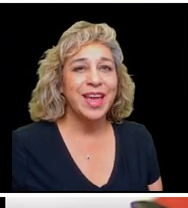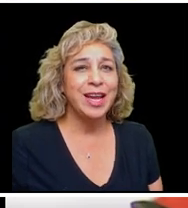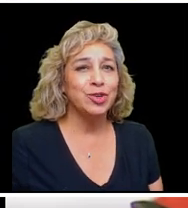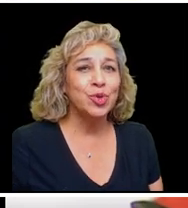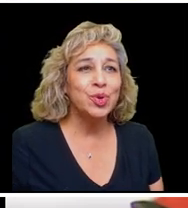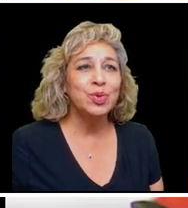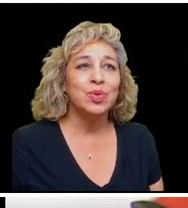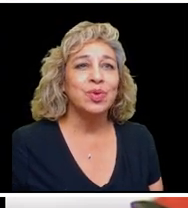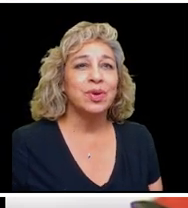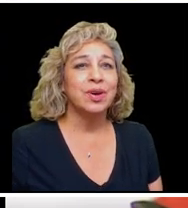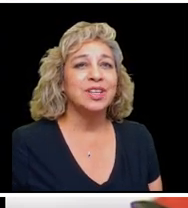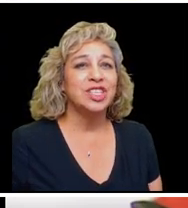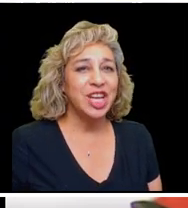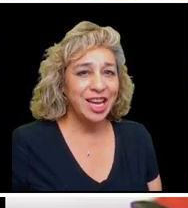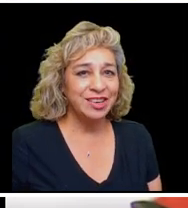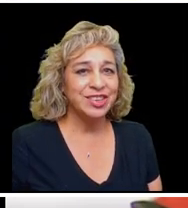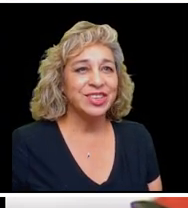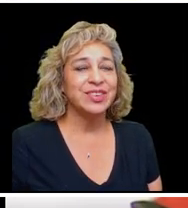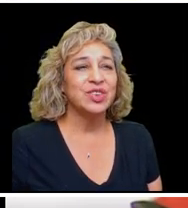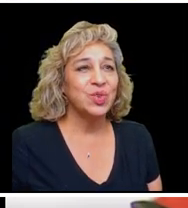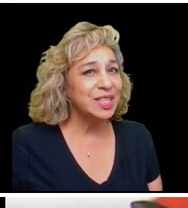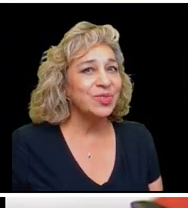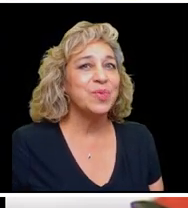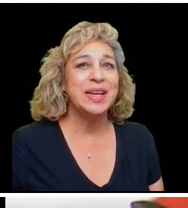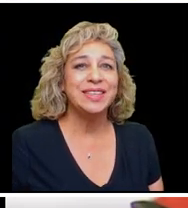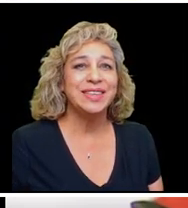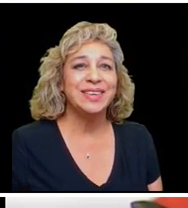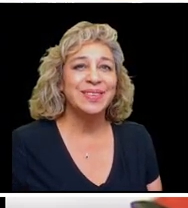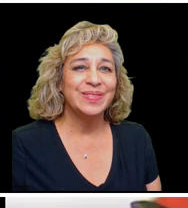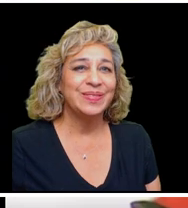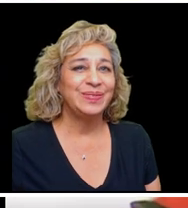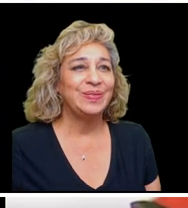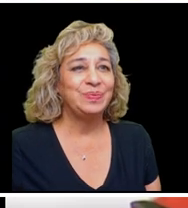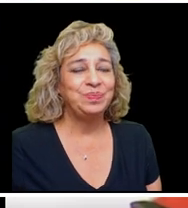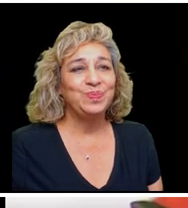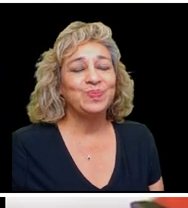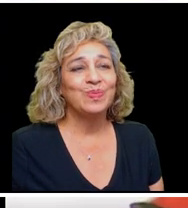forth a true change transformation